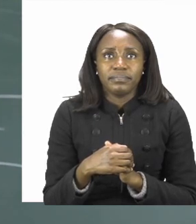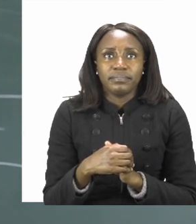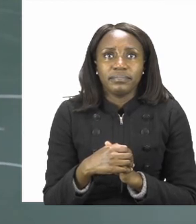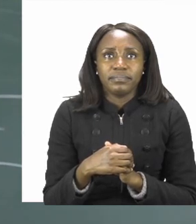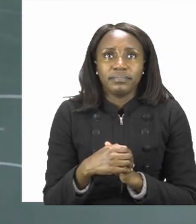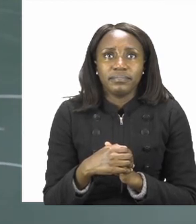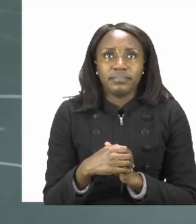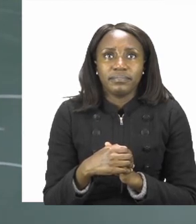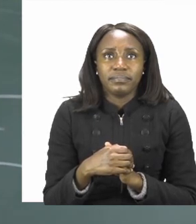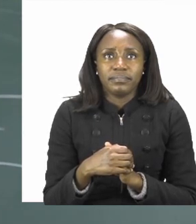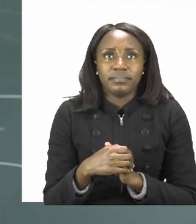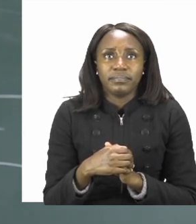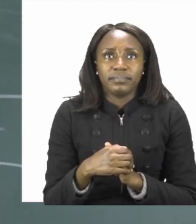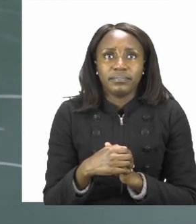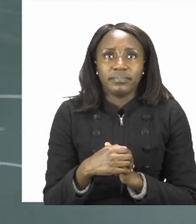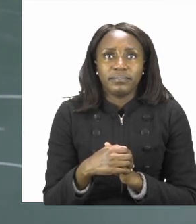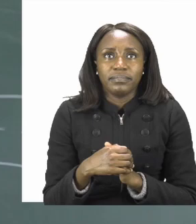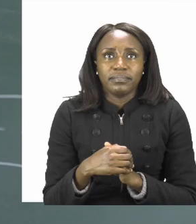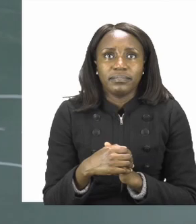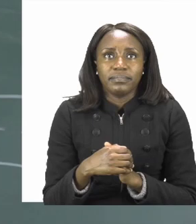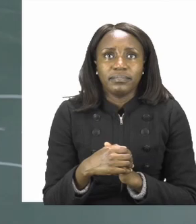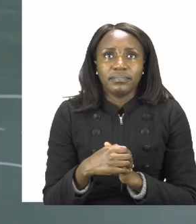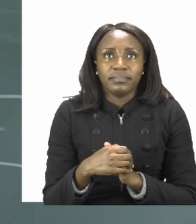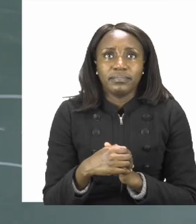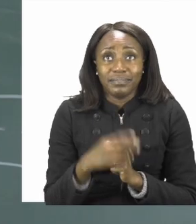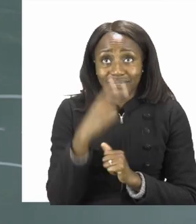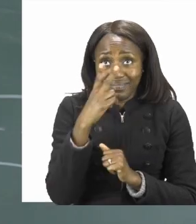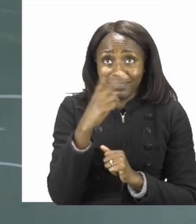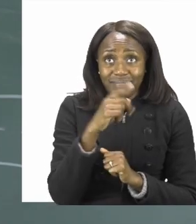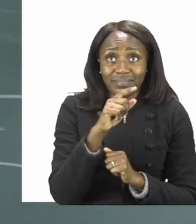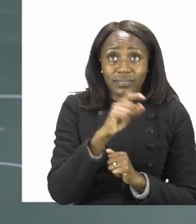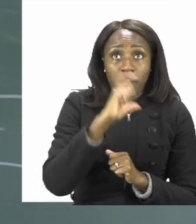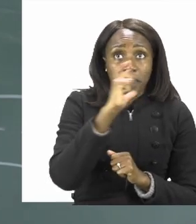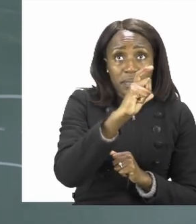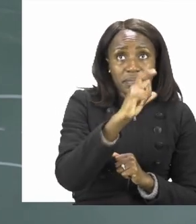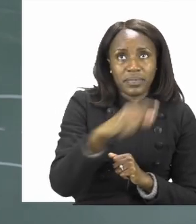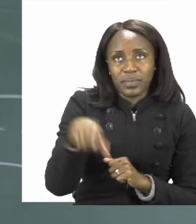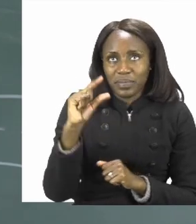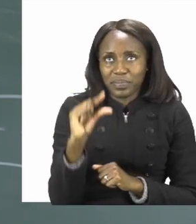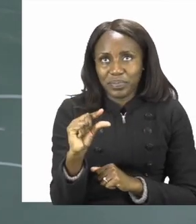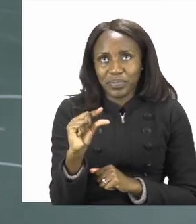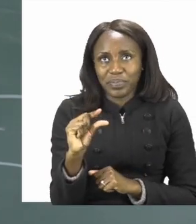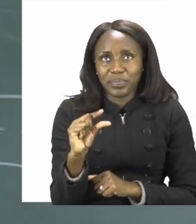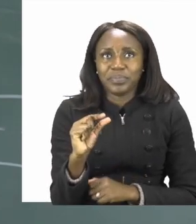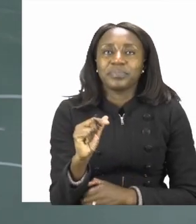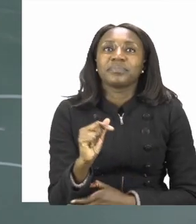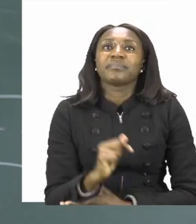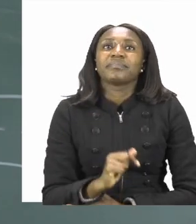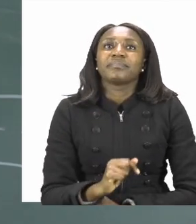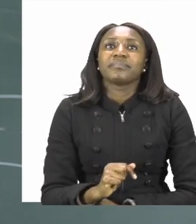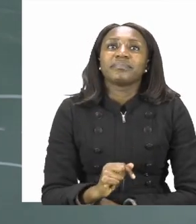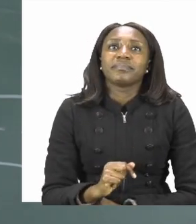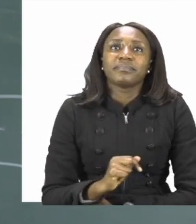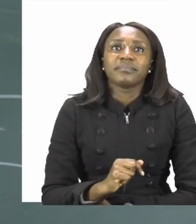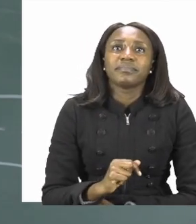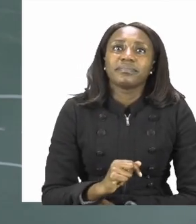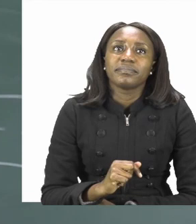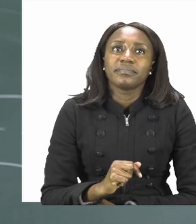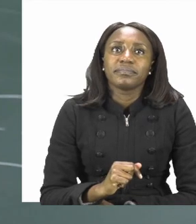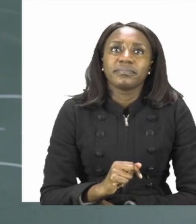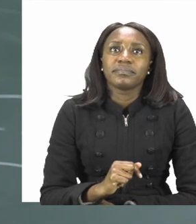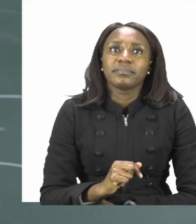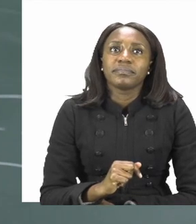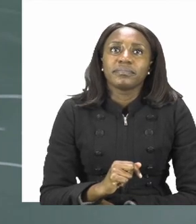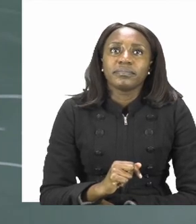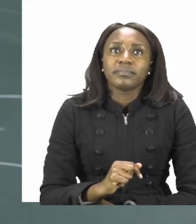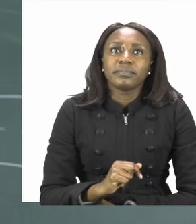zig, zag. Can you see that I've made a smaller one? Starting from the dotted line going down